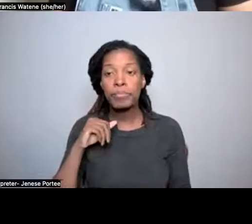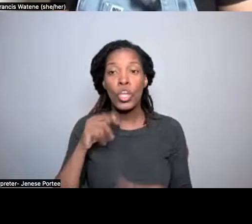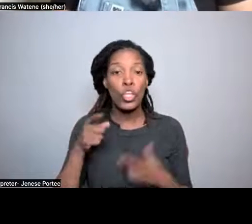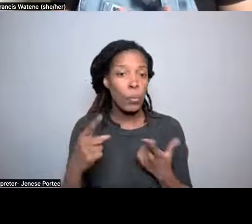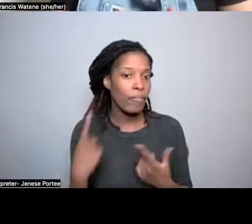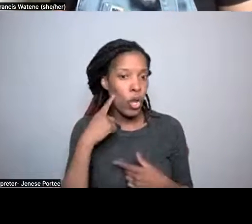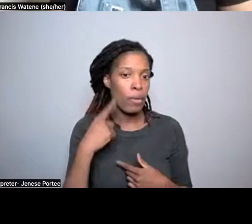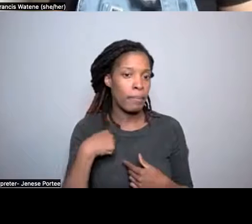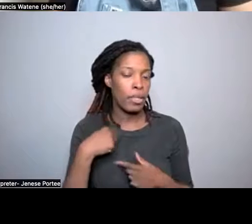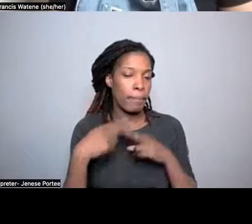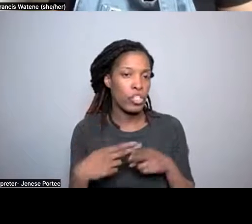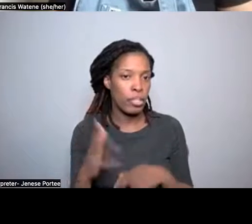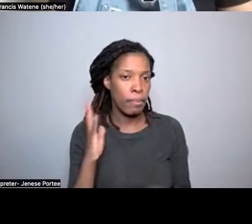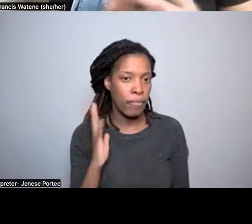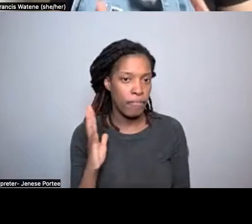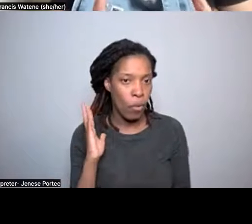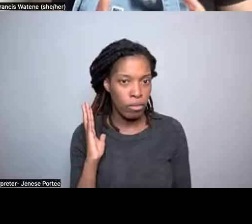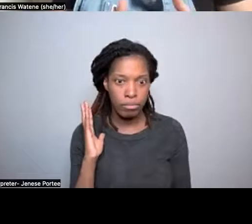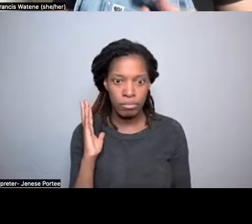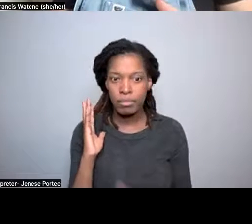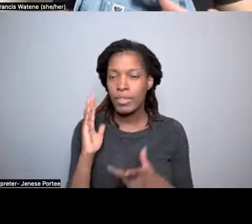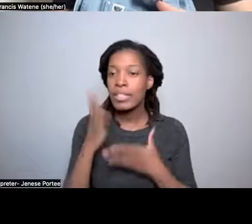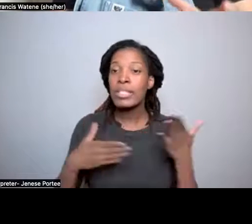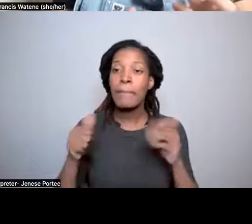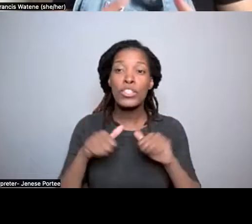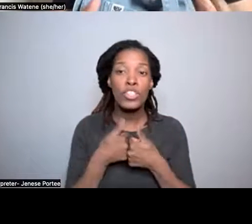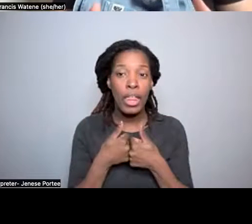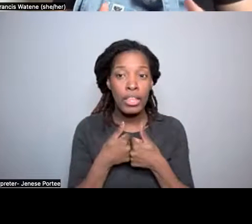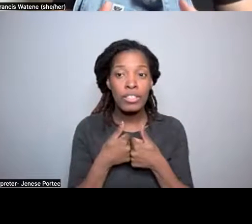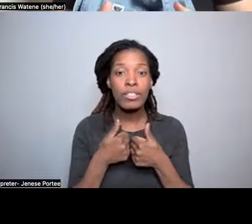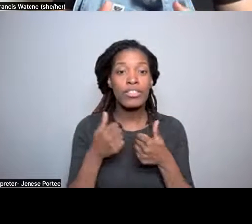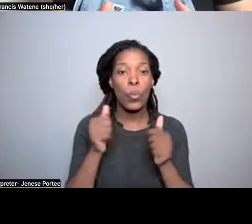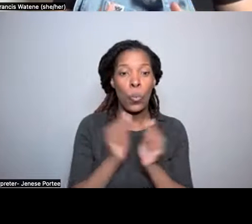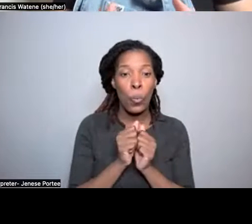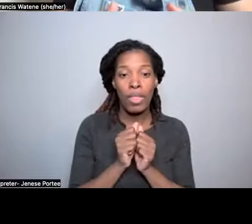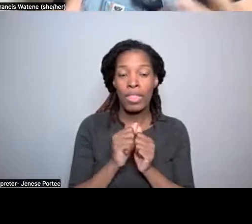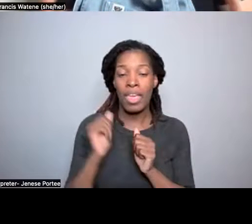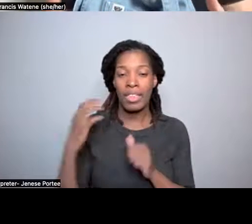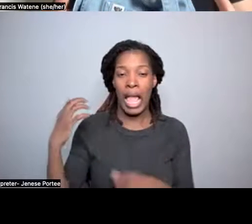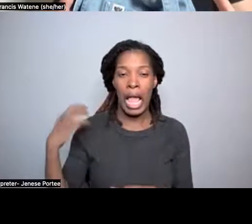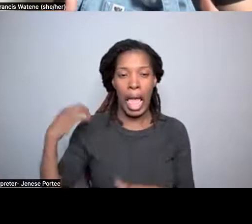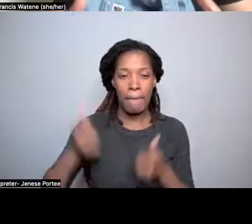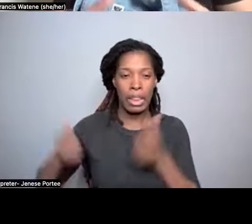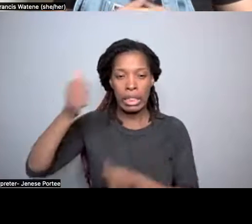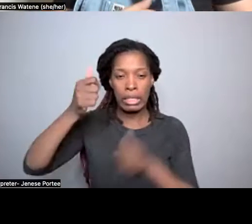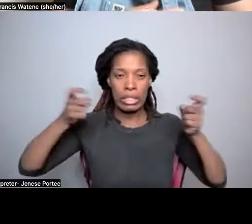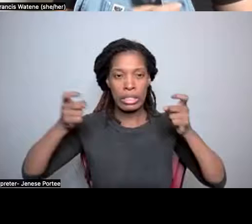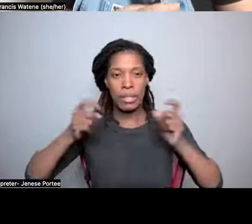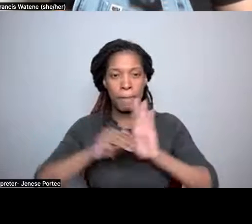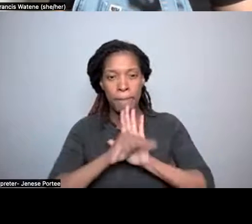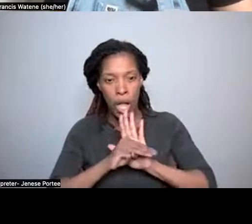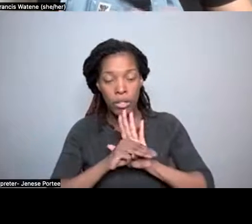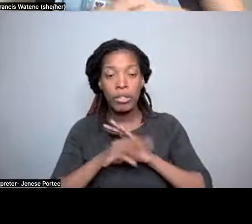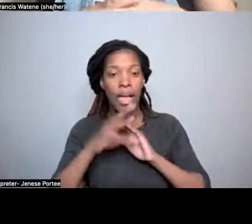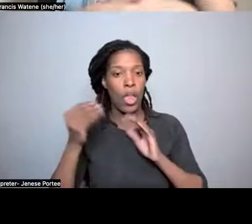reference before some of the challenges I have with the capitalist model and what that's done for the disability